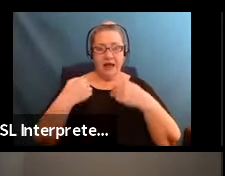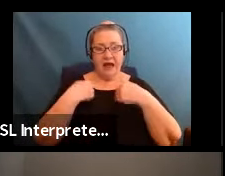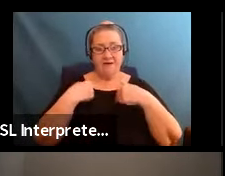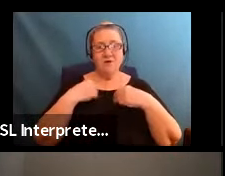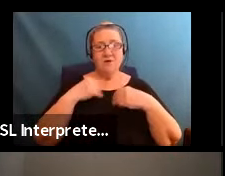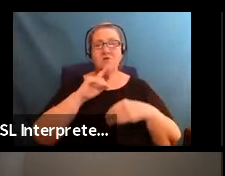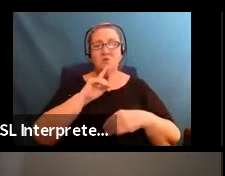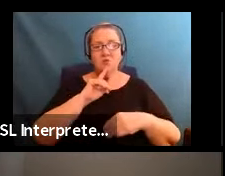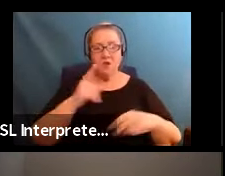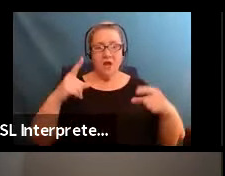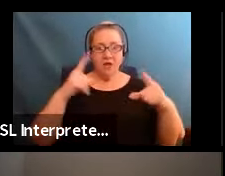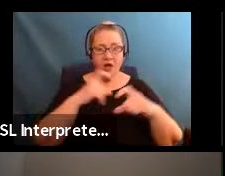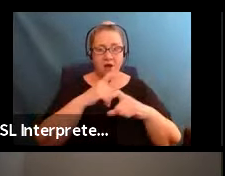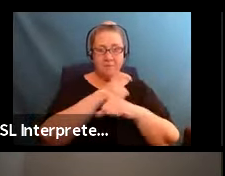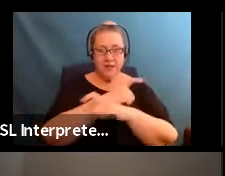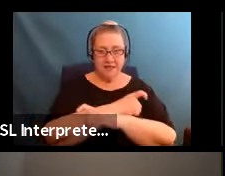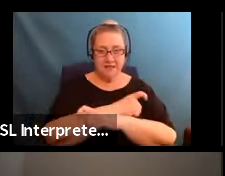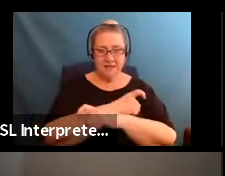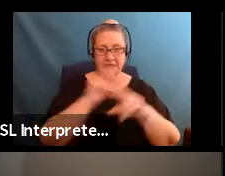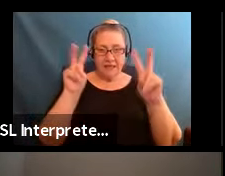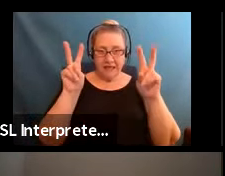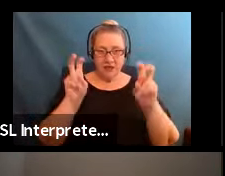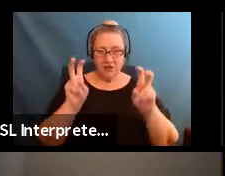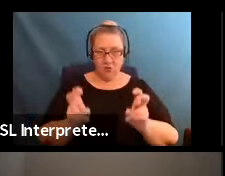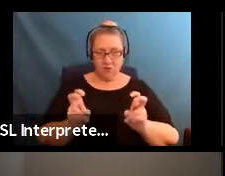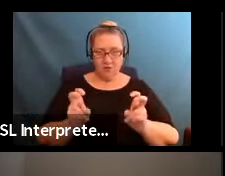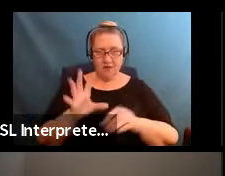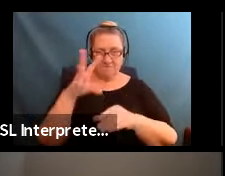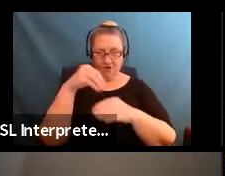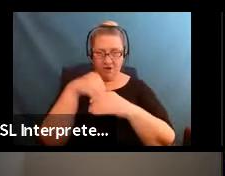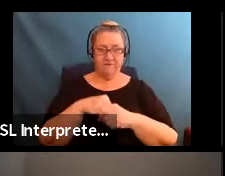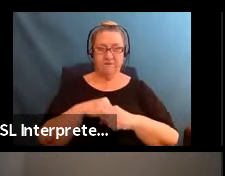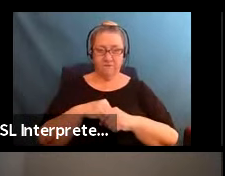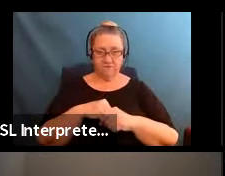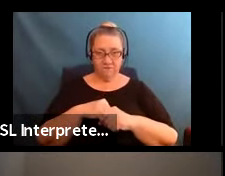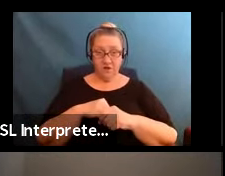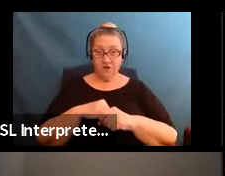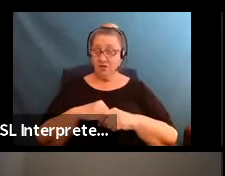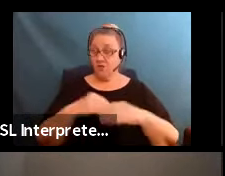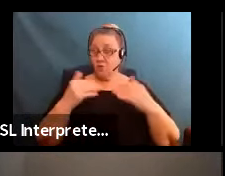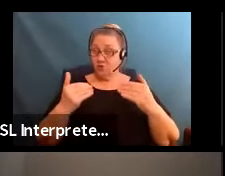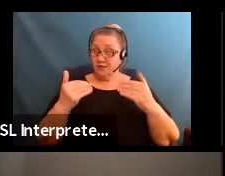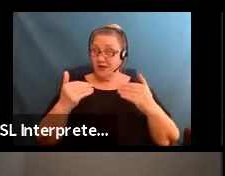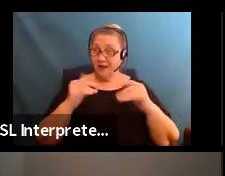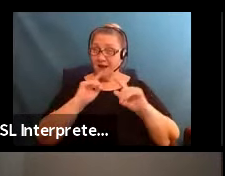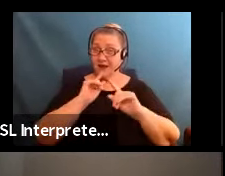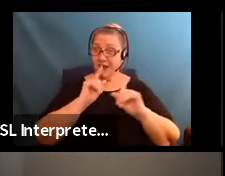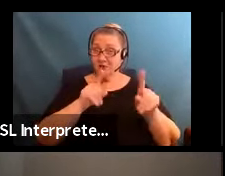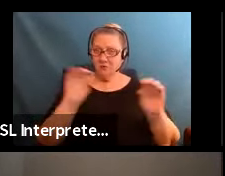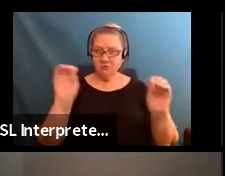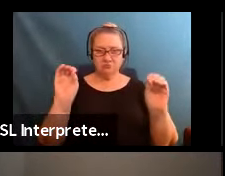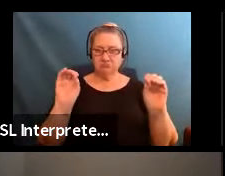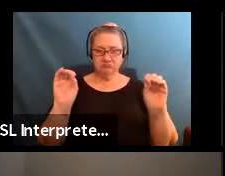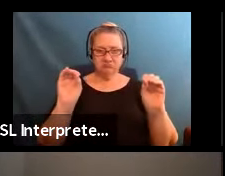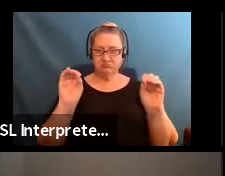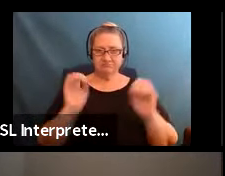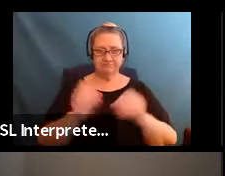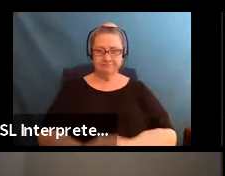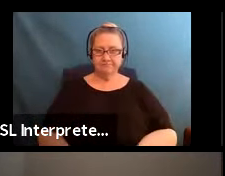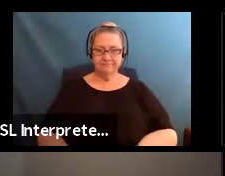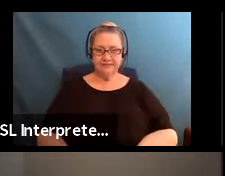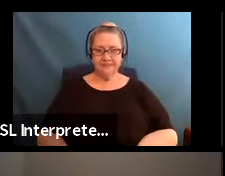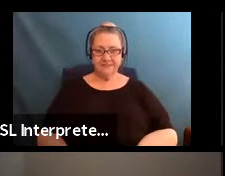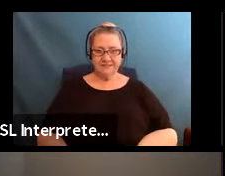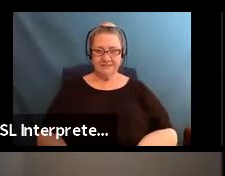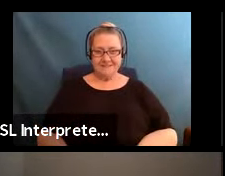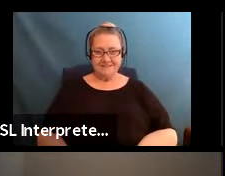jurisdictional issues that are at play. And so for today, I don't have an answer for you. So